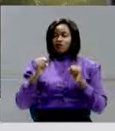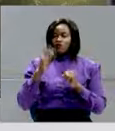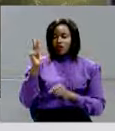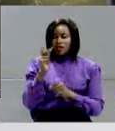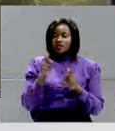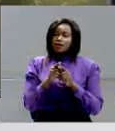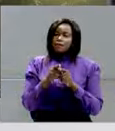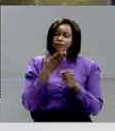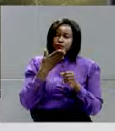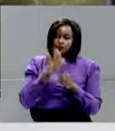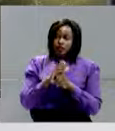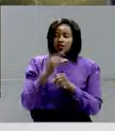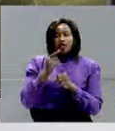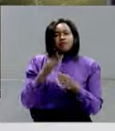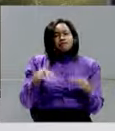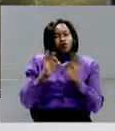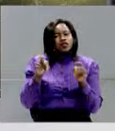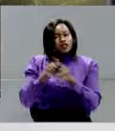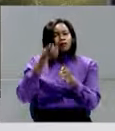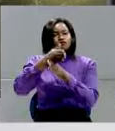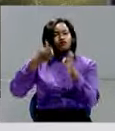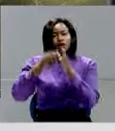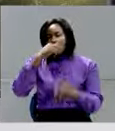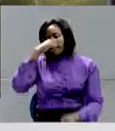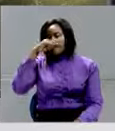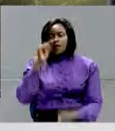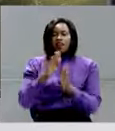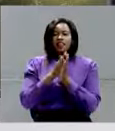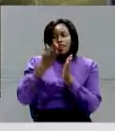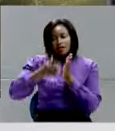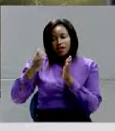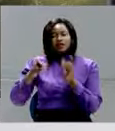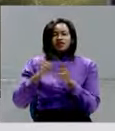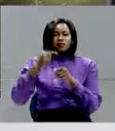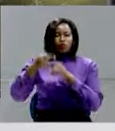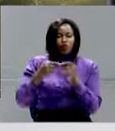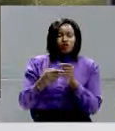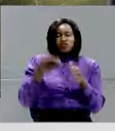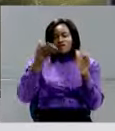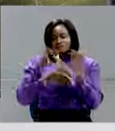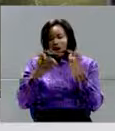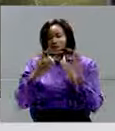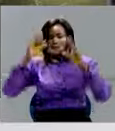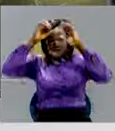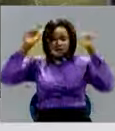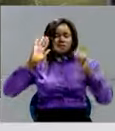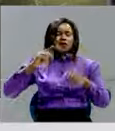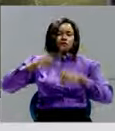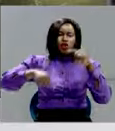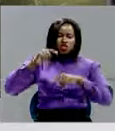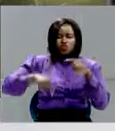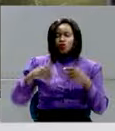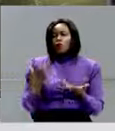the Yoweri Kaguta Museveni Library that will hold Mr. Museveni's political journey, articles, speeches, and